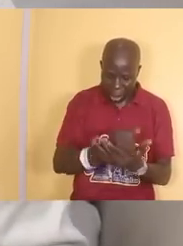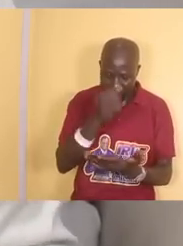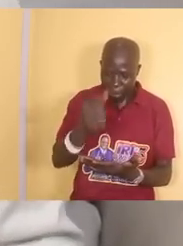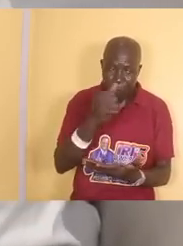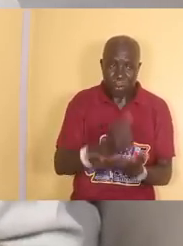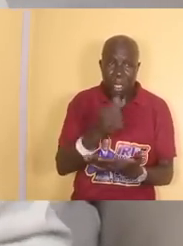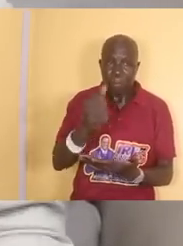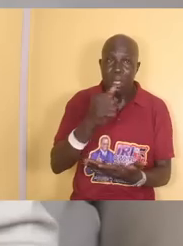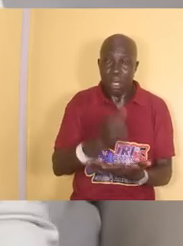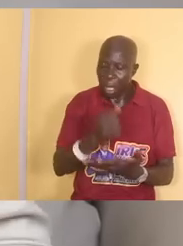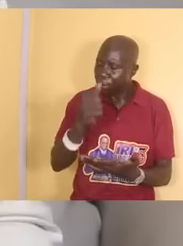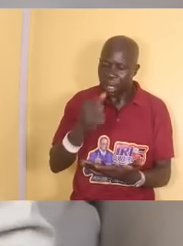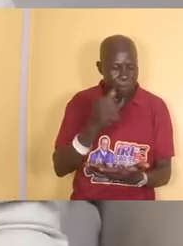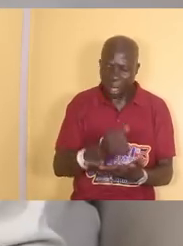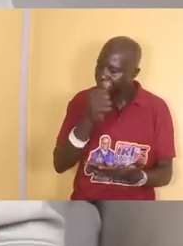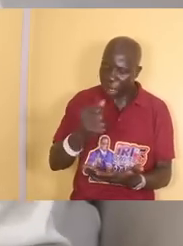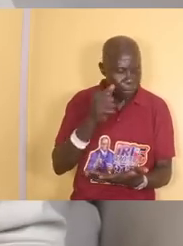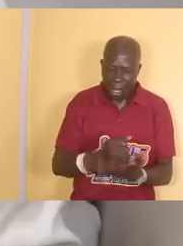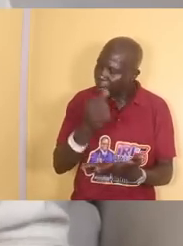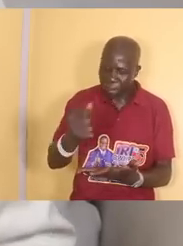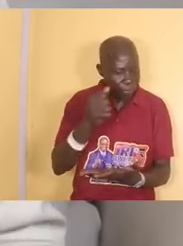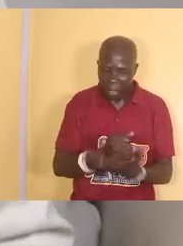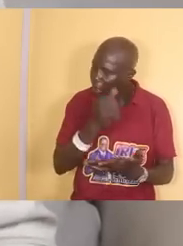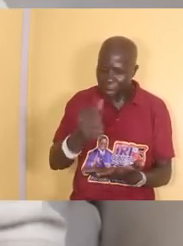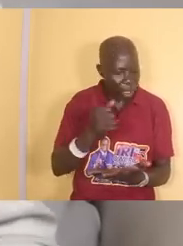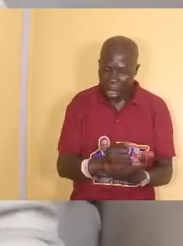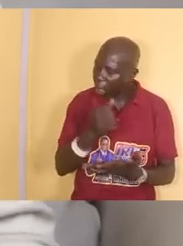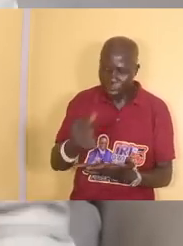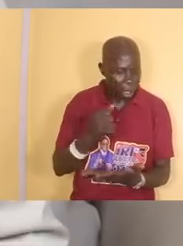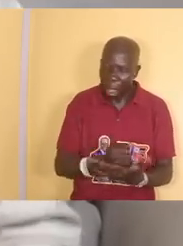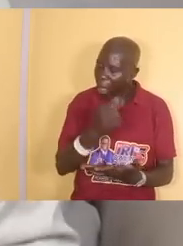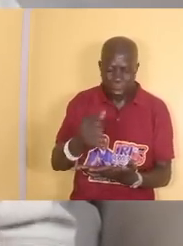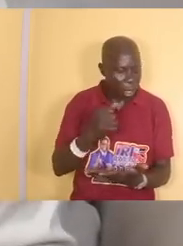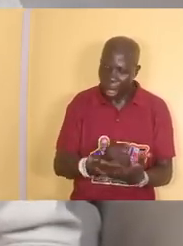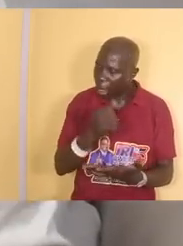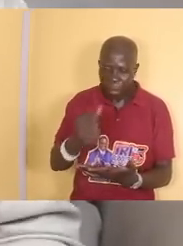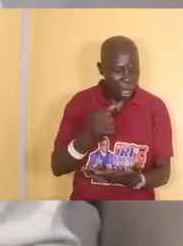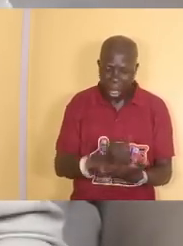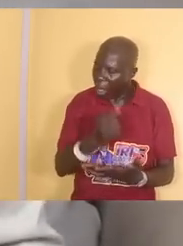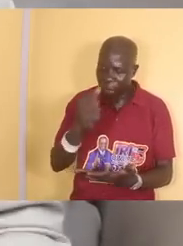Amen.